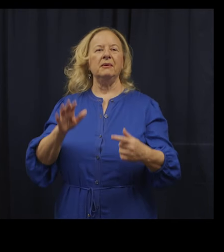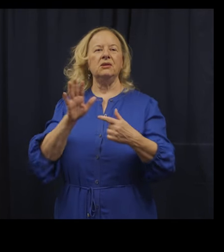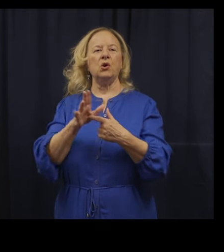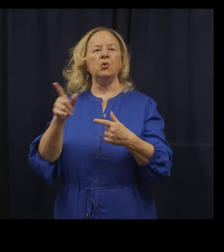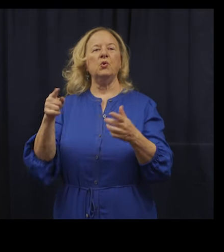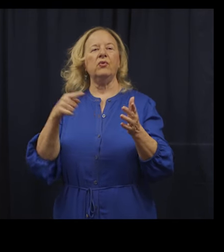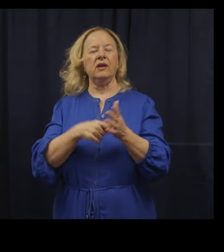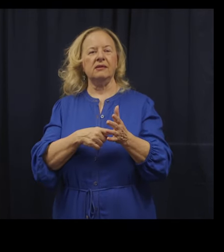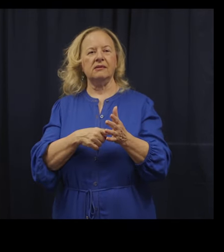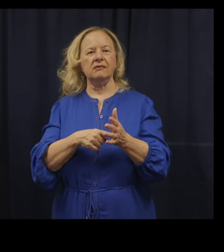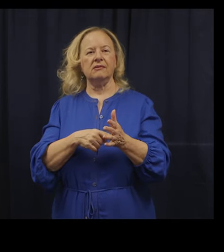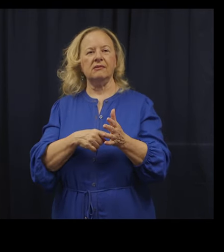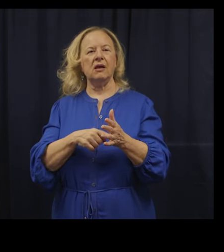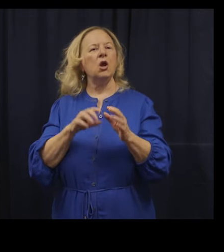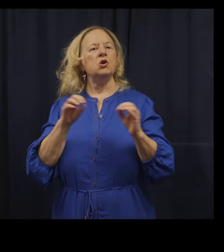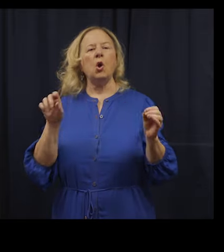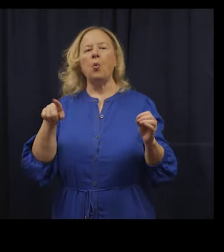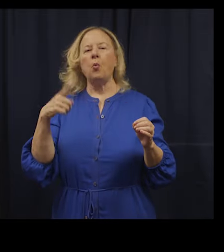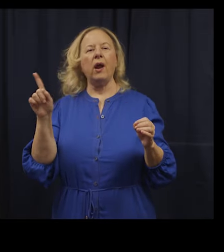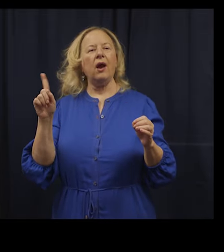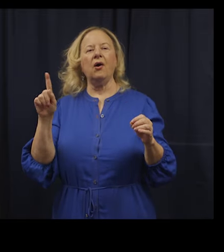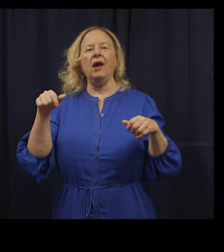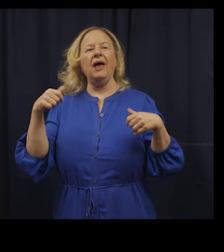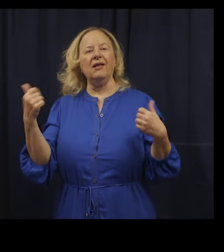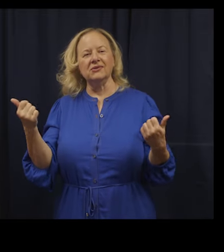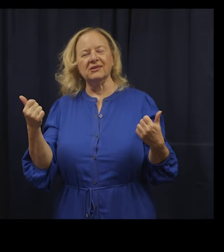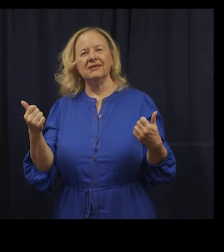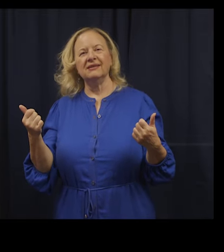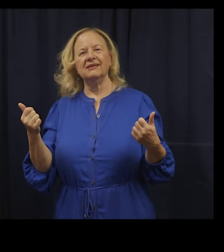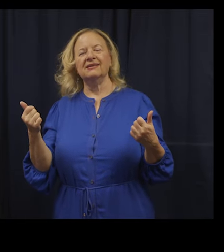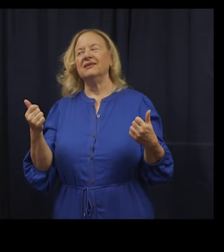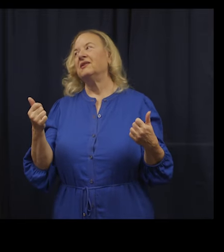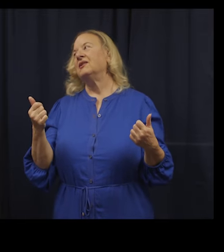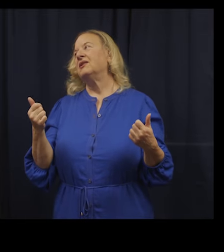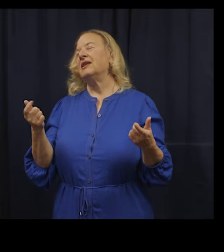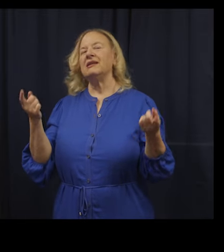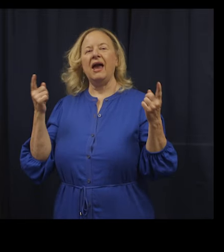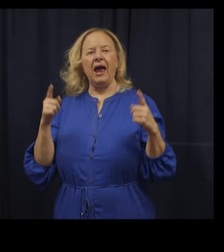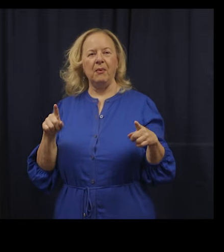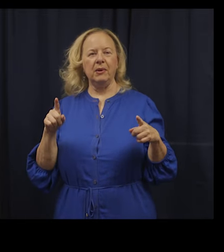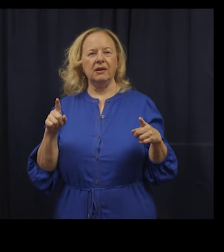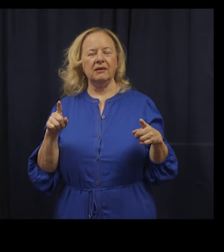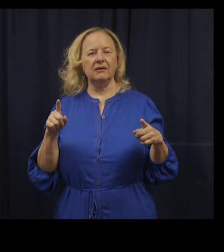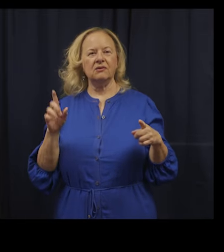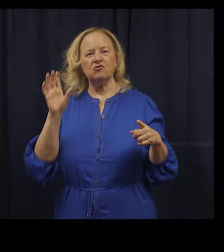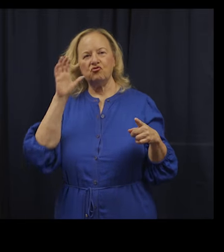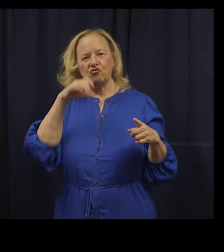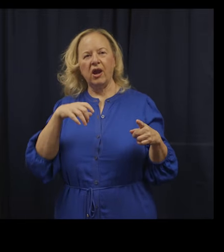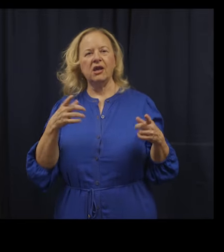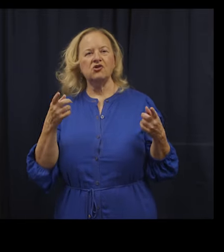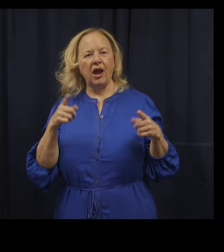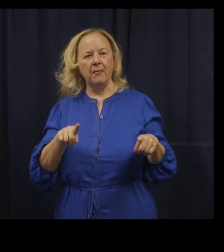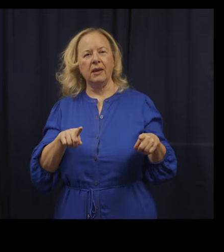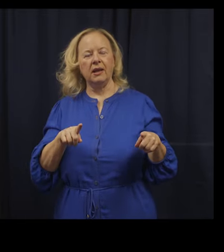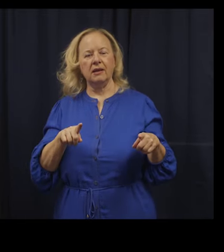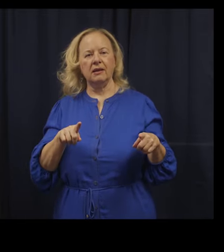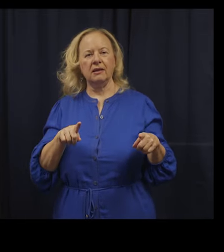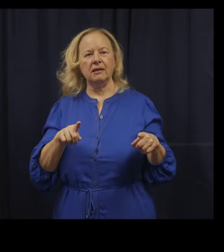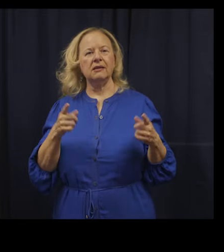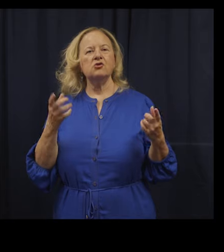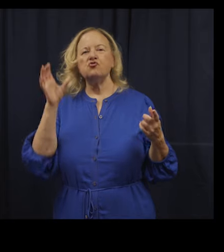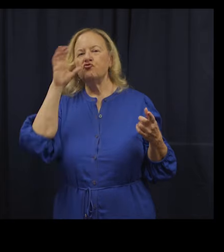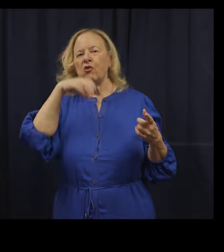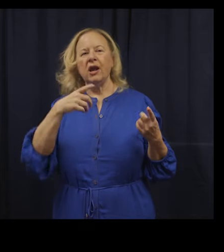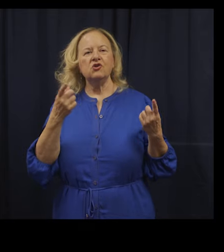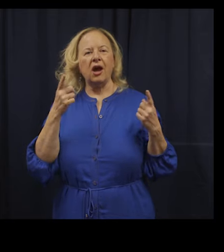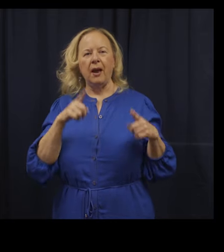this. Nowhere else does this ever happen. This is a big anomaly, which is why the Jews says this is such an anomaly, it